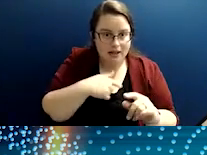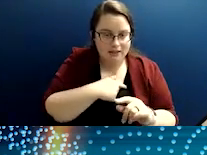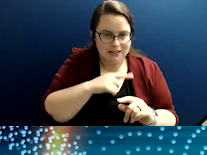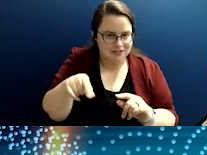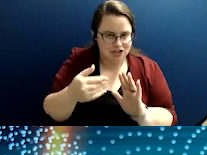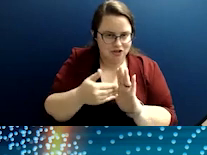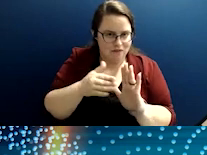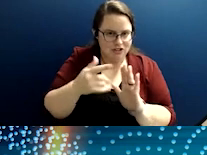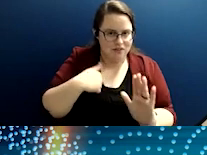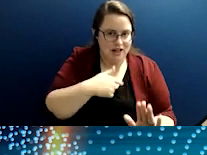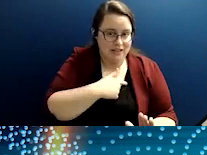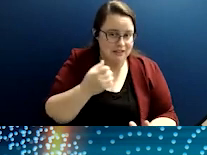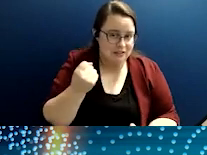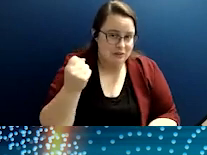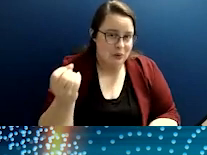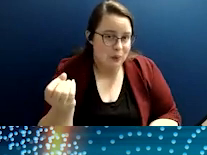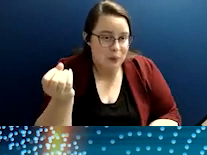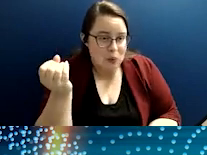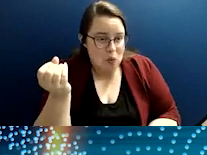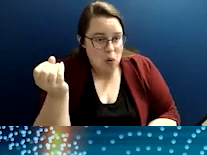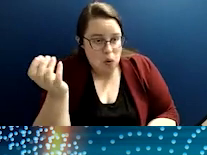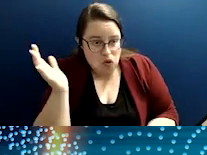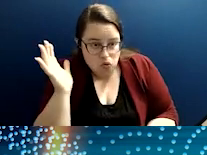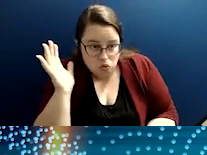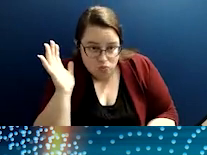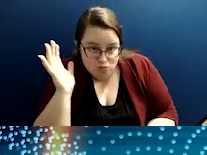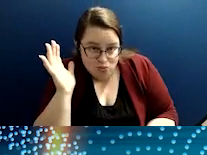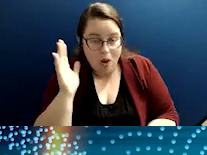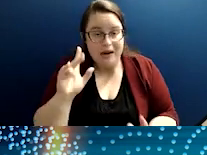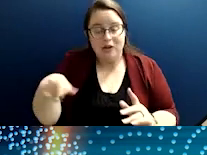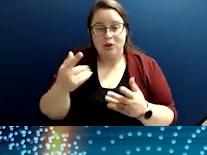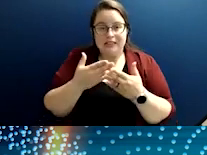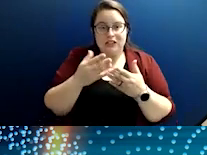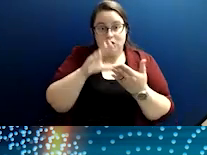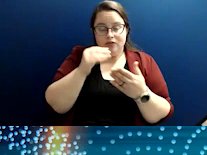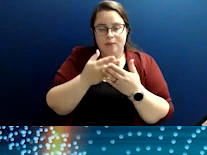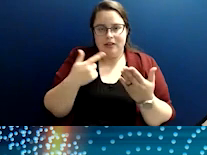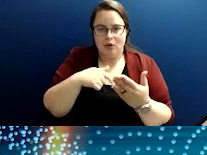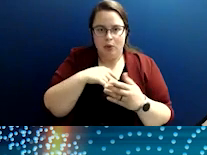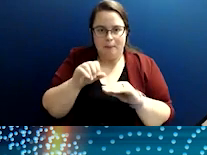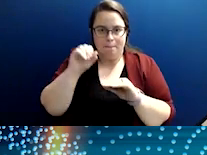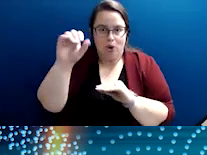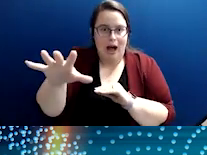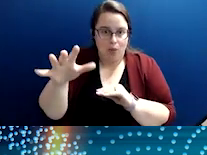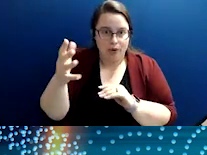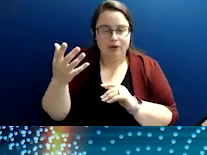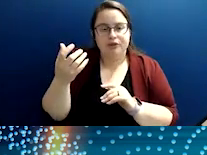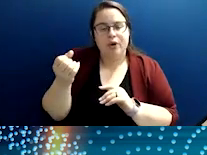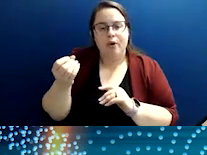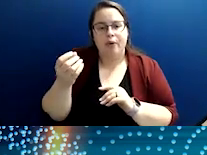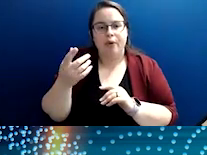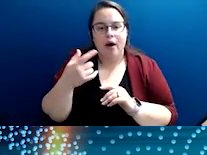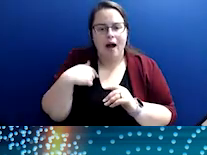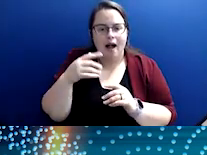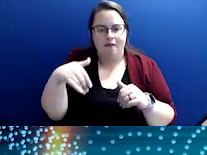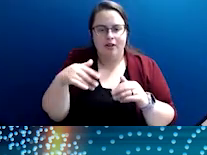us. So, take that what you will, because it only learns off stuff that we put out there, that people put out there. I haven't looked into why,